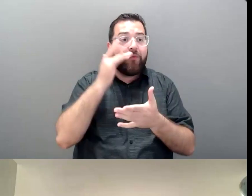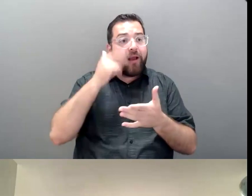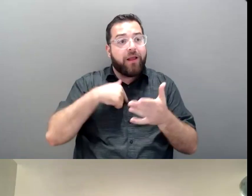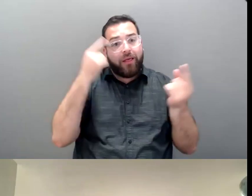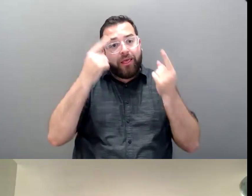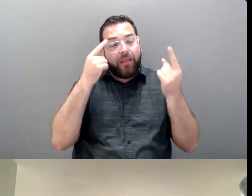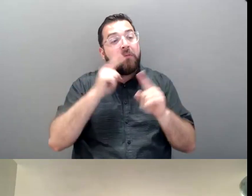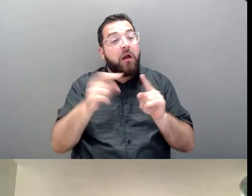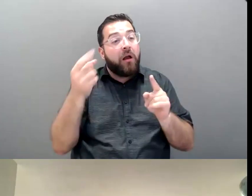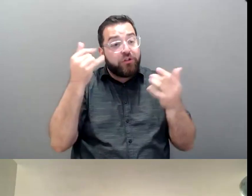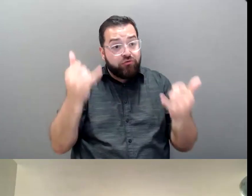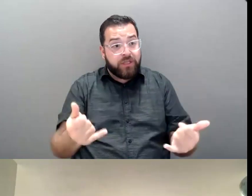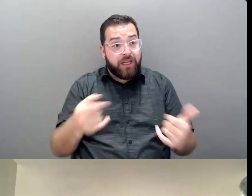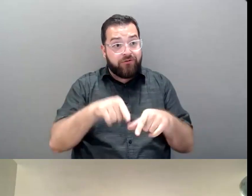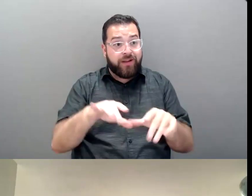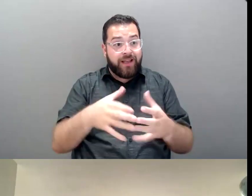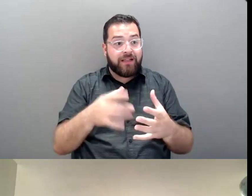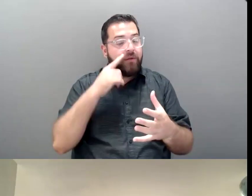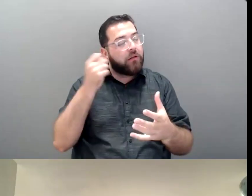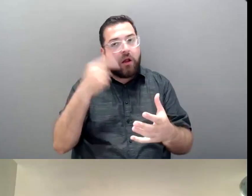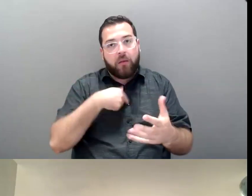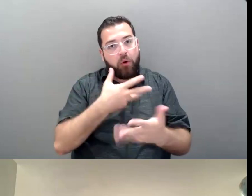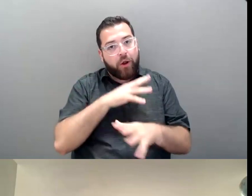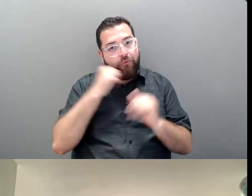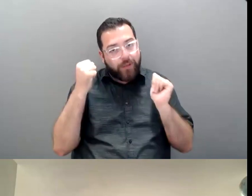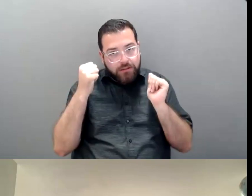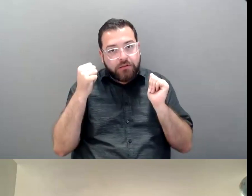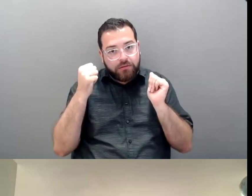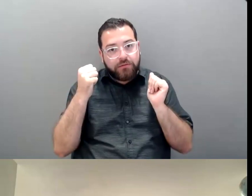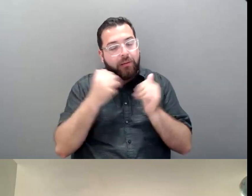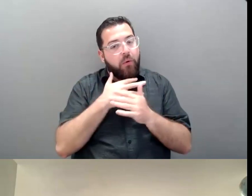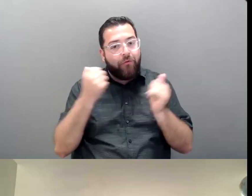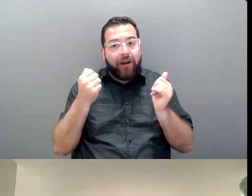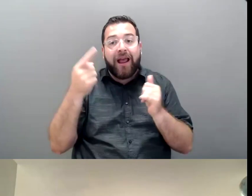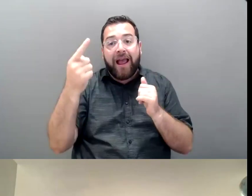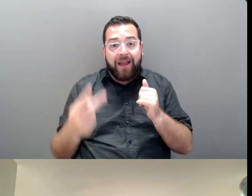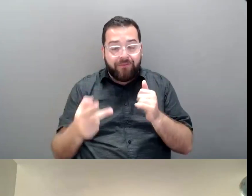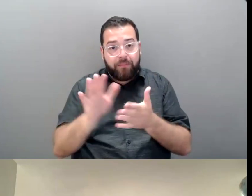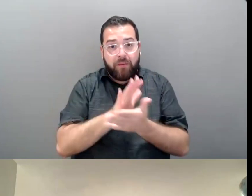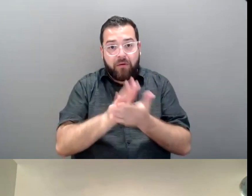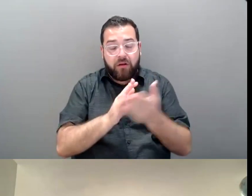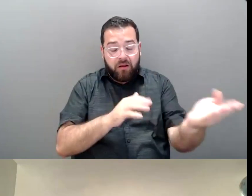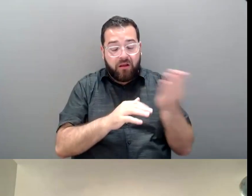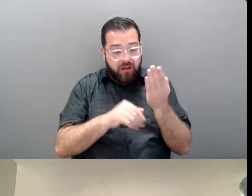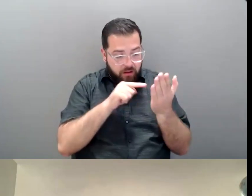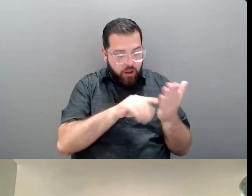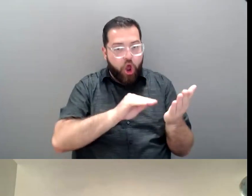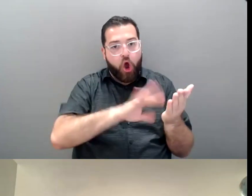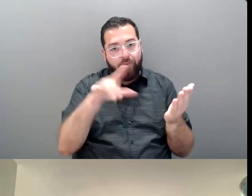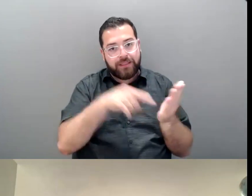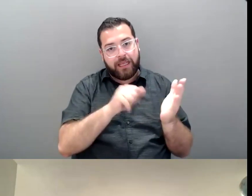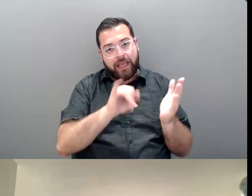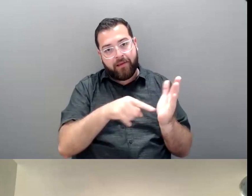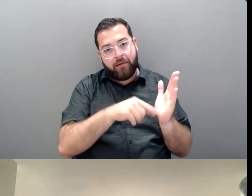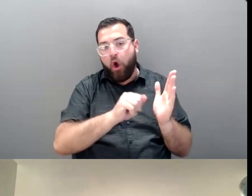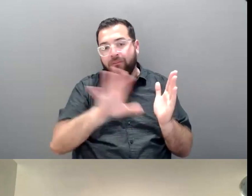like today in class, because I'm over it, I'm over having half my submissions obviously AI generated, because then I